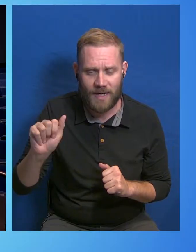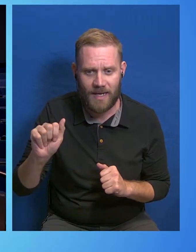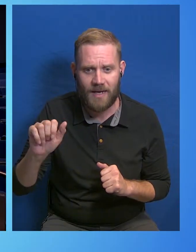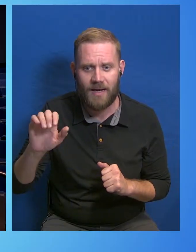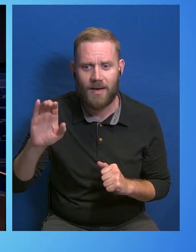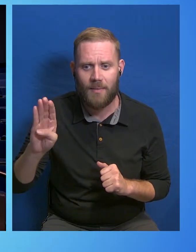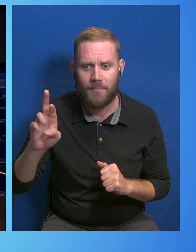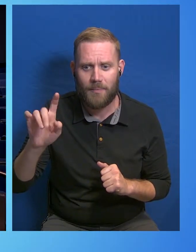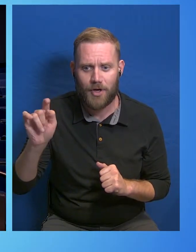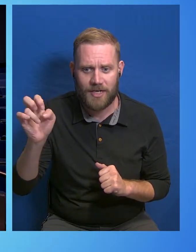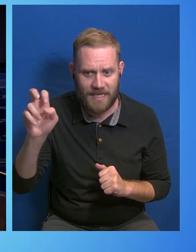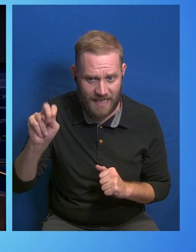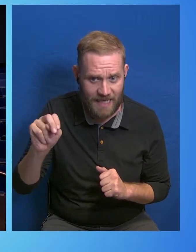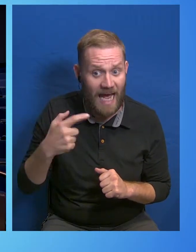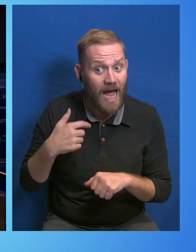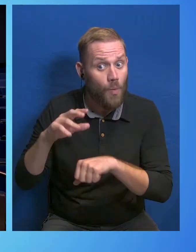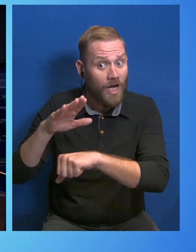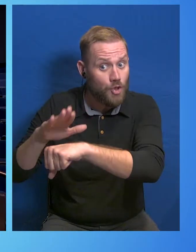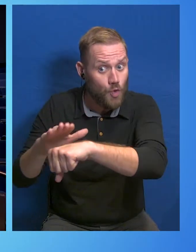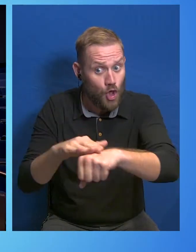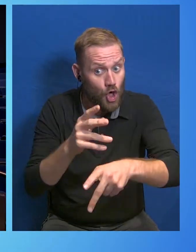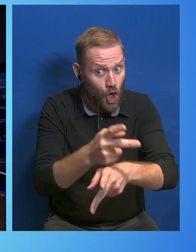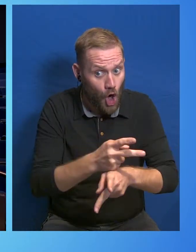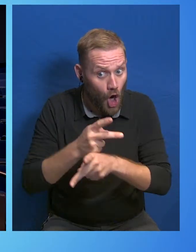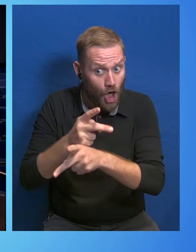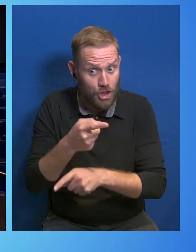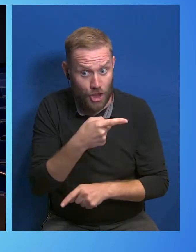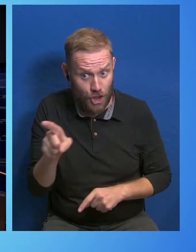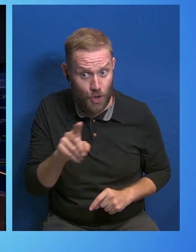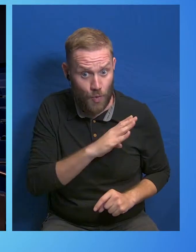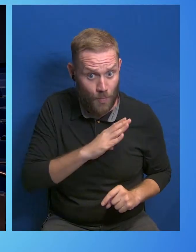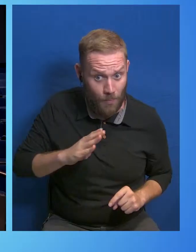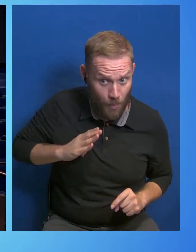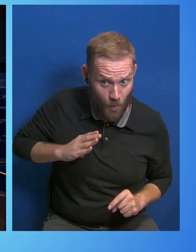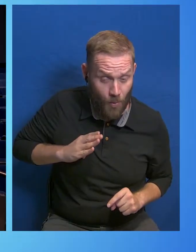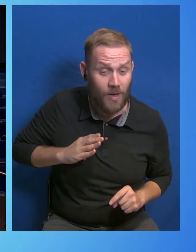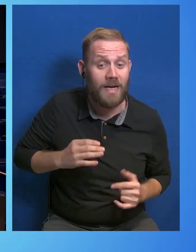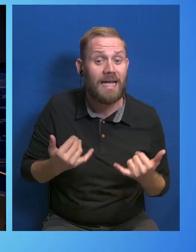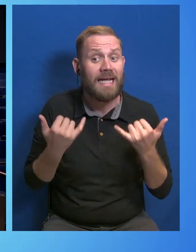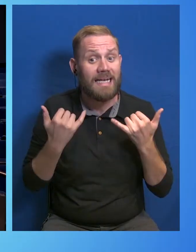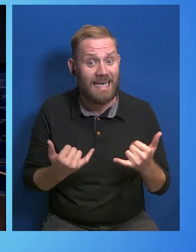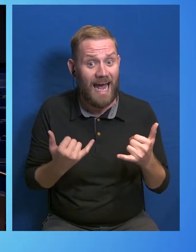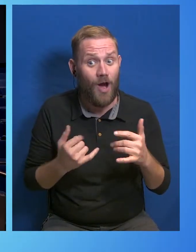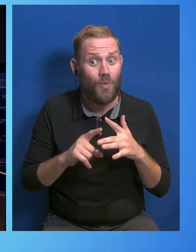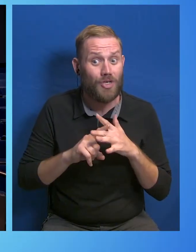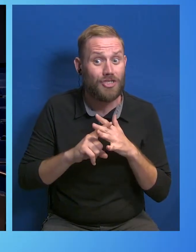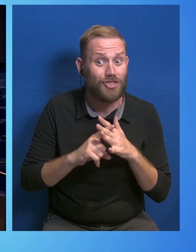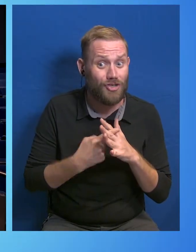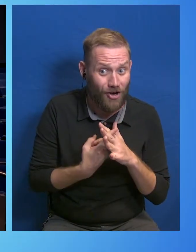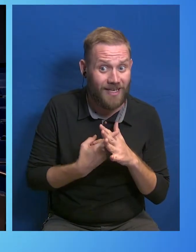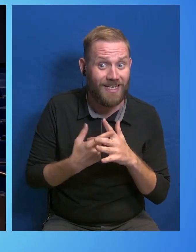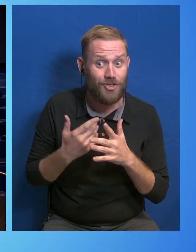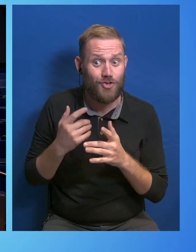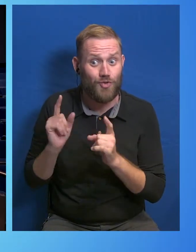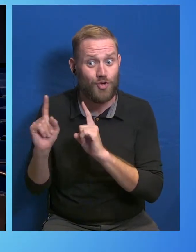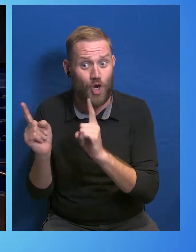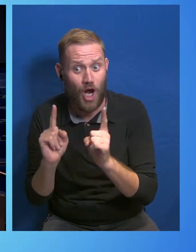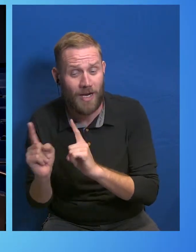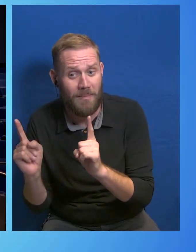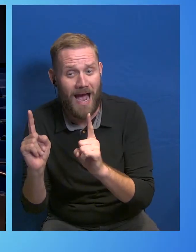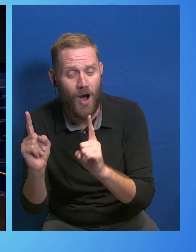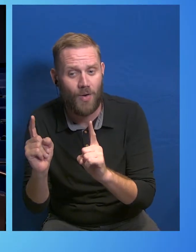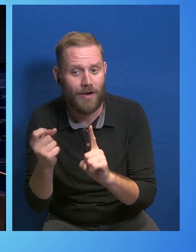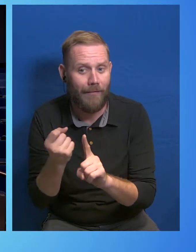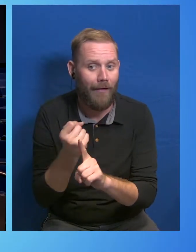I would just like to caution the board that at this point we are starting to delve into off